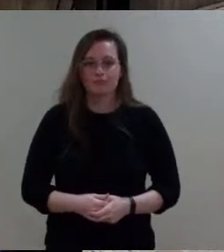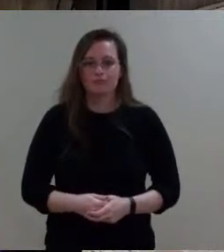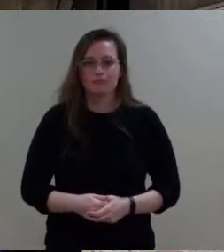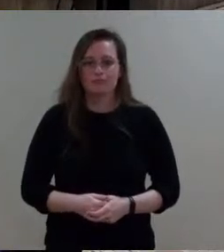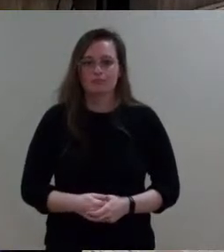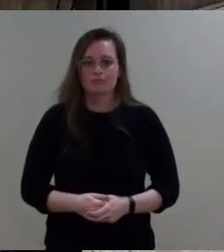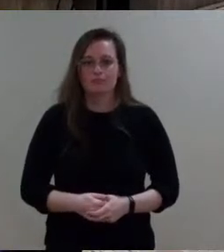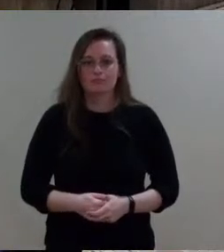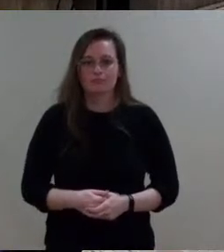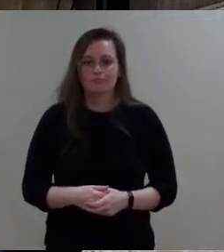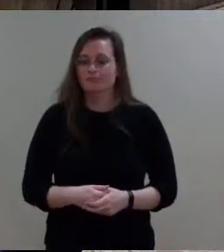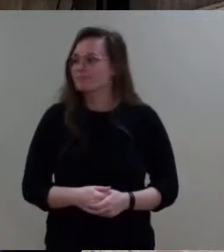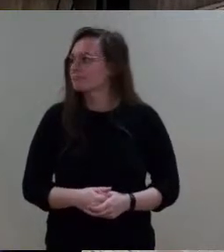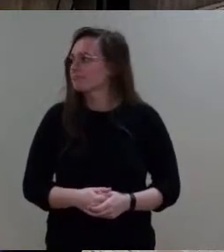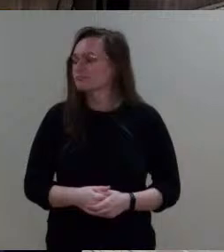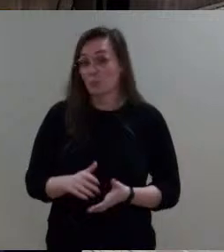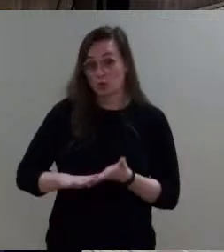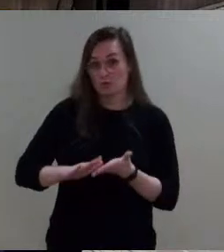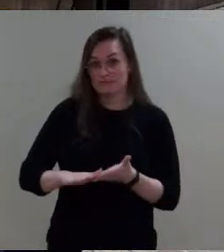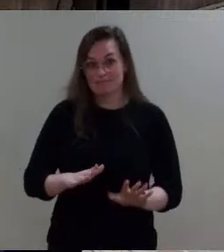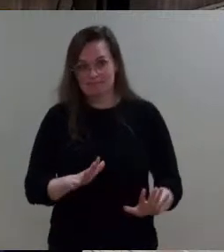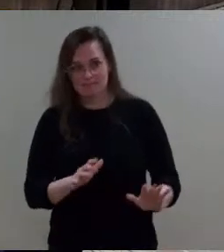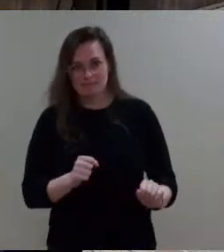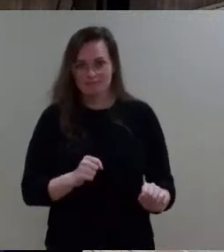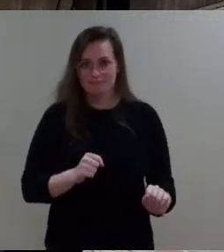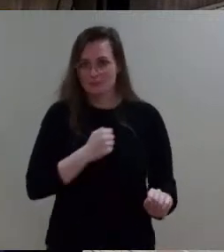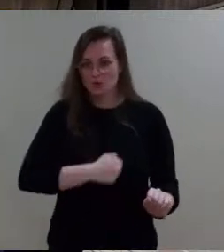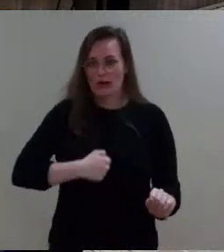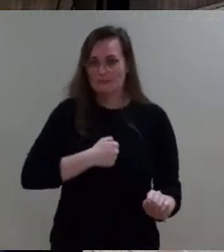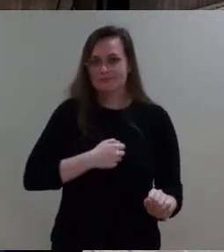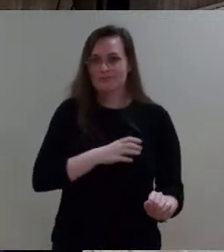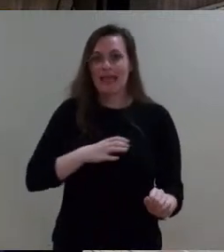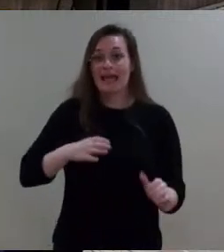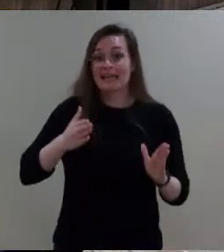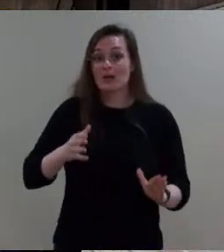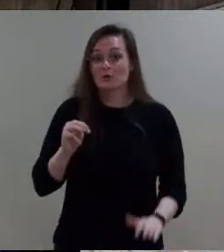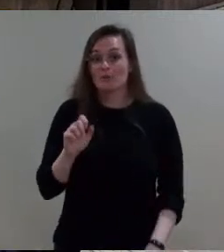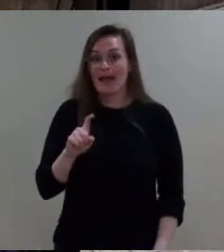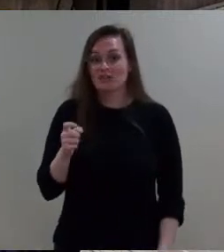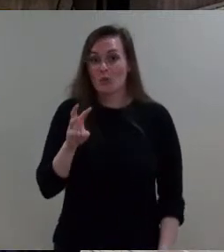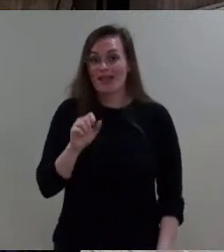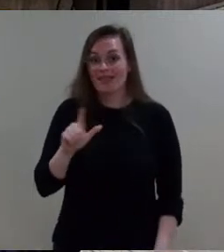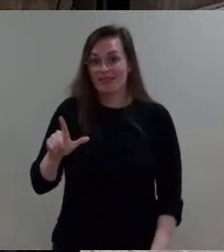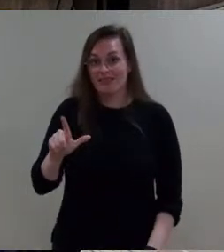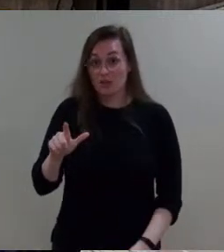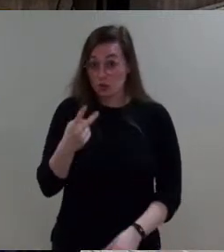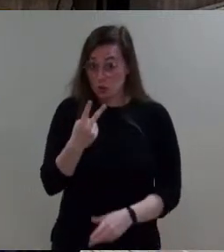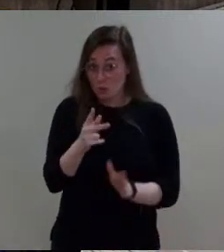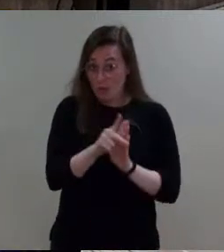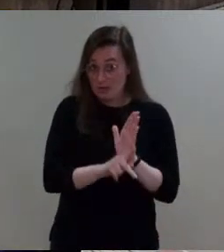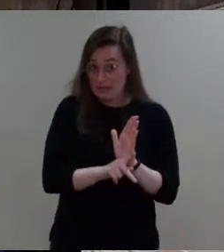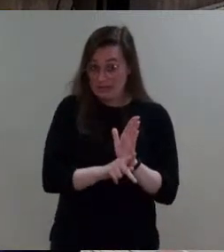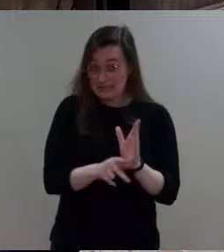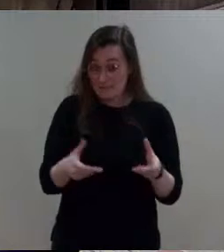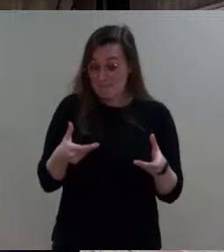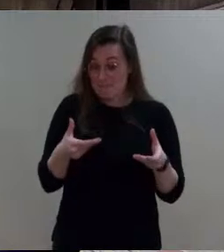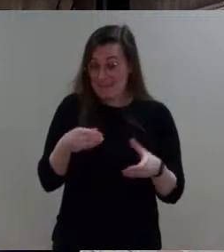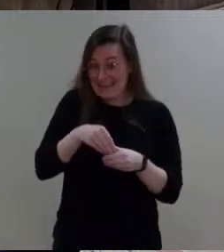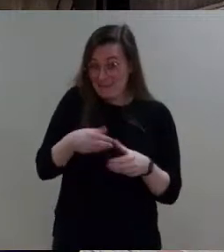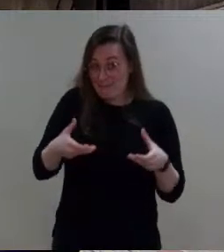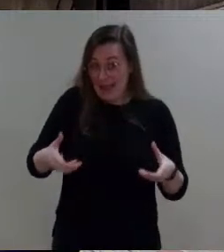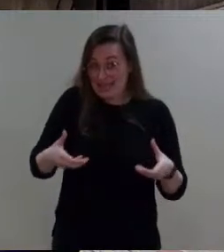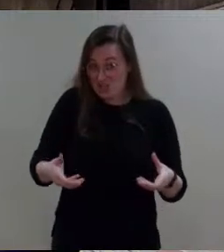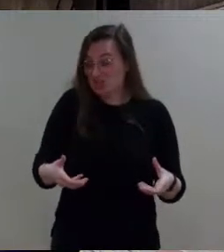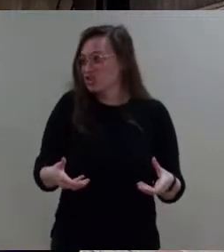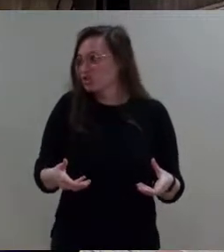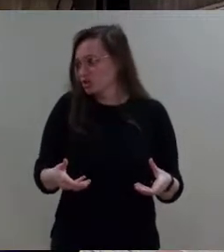All right, moving on to our next, Councillor Maxwell? The 2 policies that are in our package? Yes. Yes, Yeah. okay.